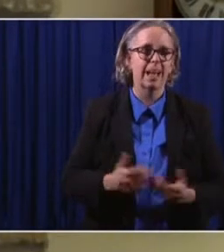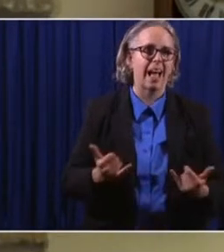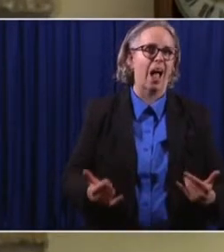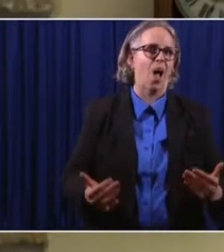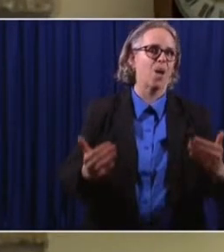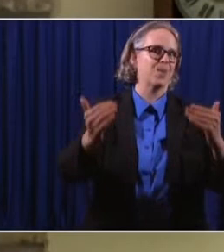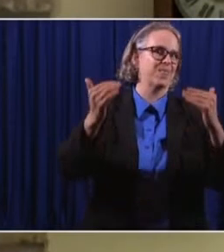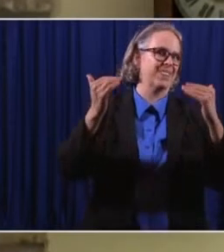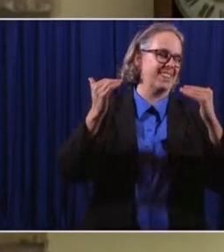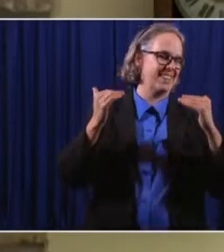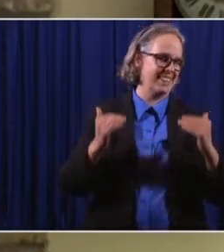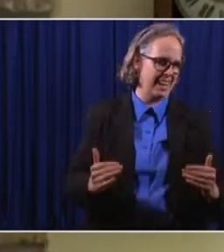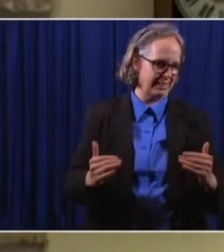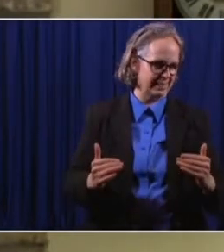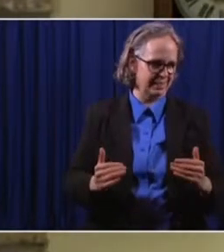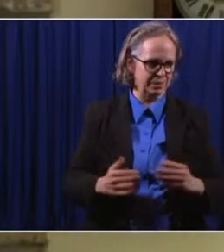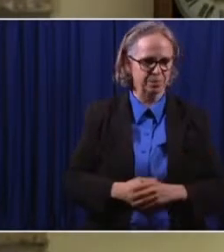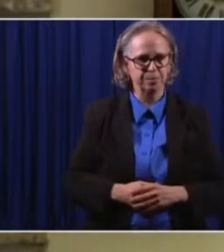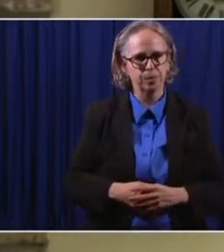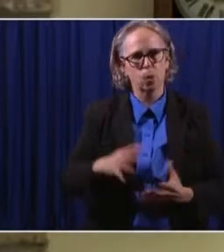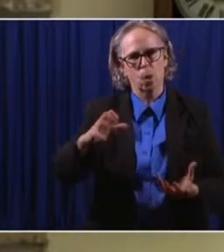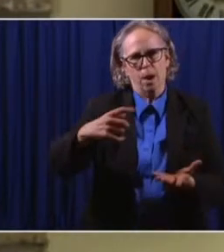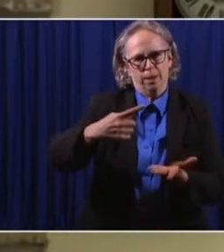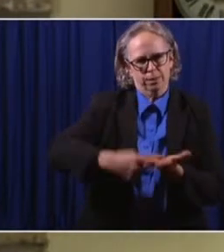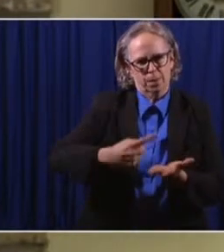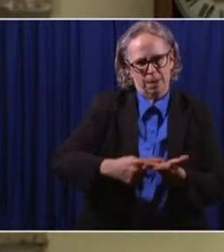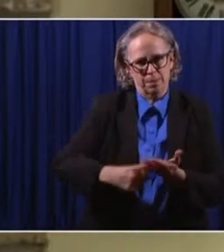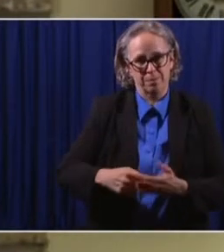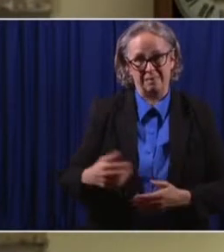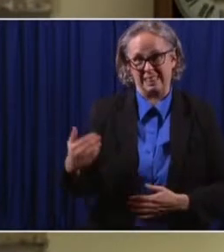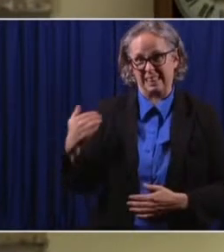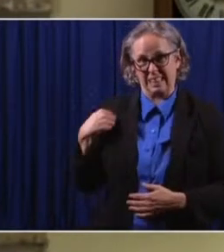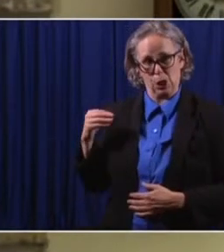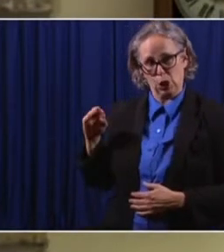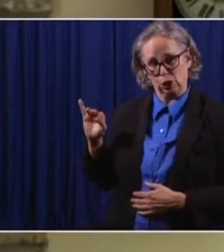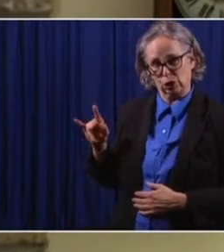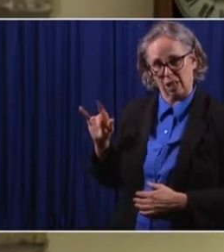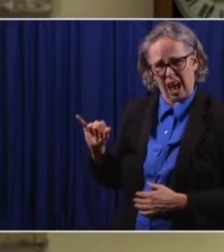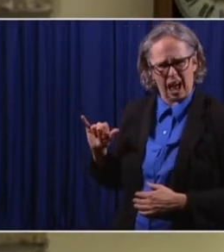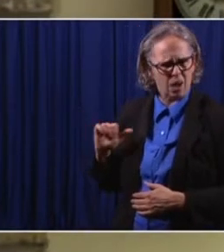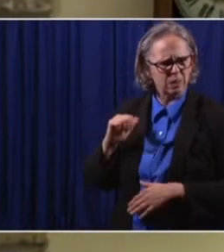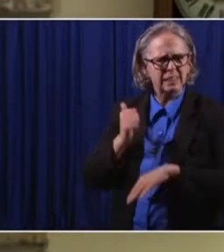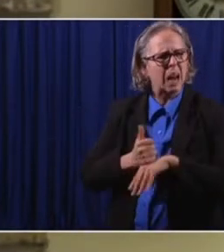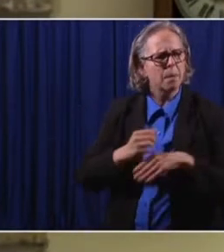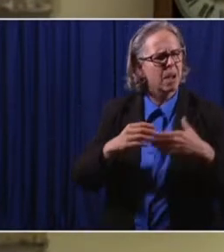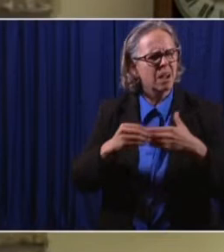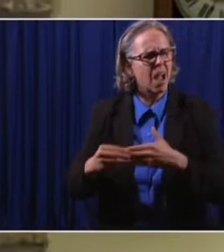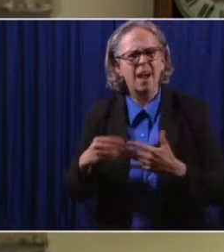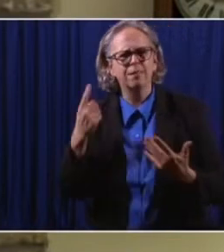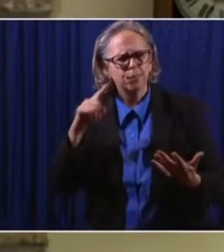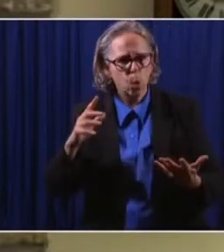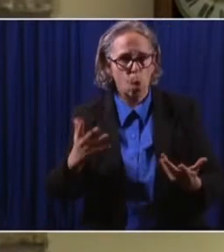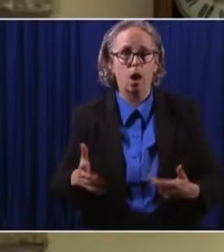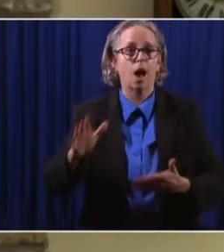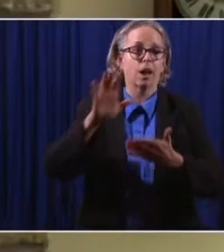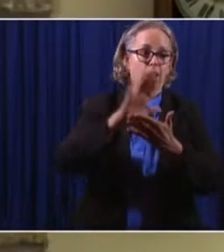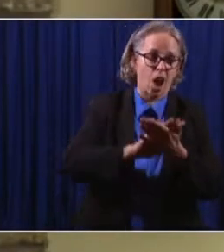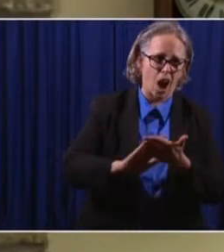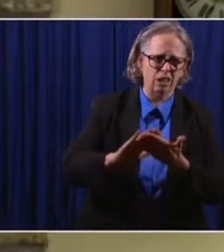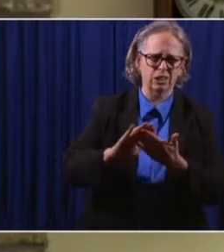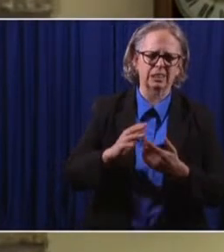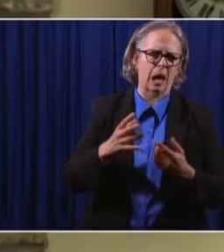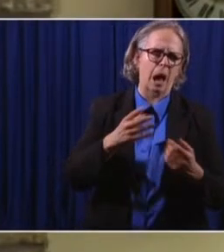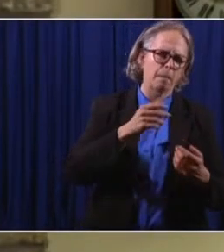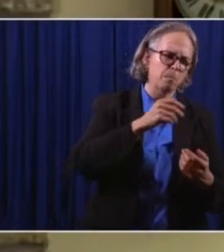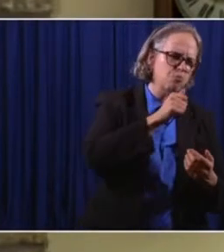for Ohio State public and private colleges, universities, and technical institutions to open in the safest way possible. Administrators